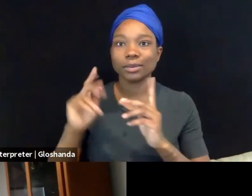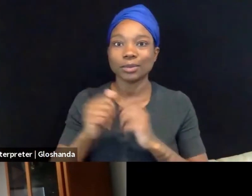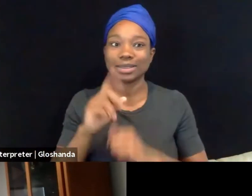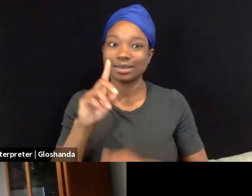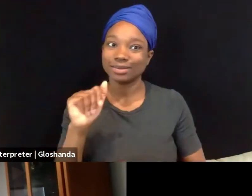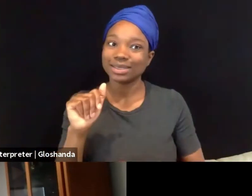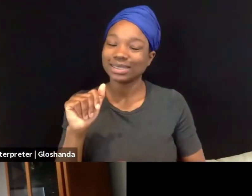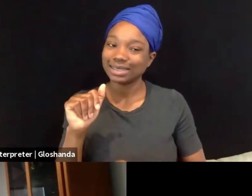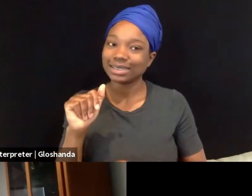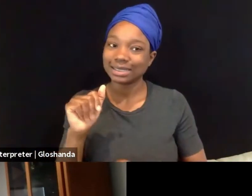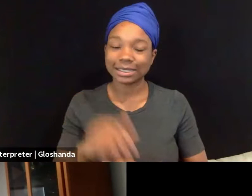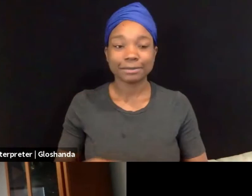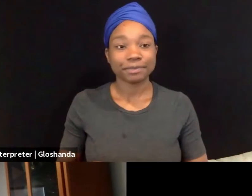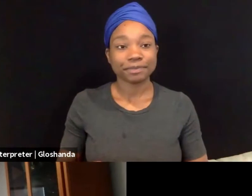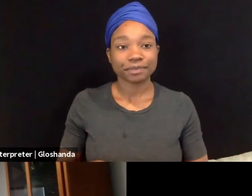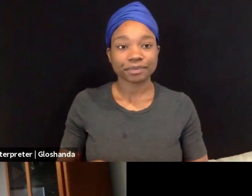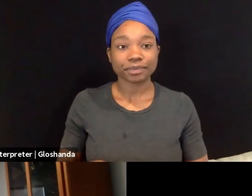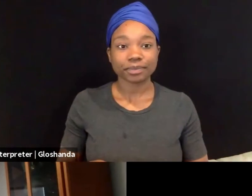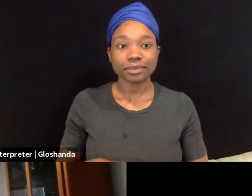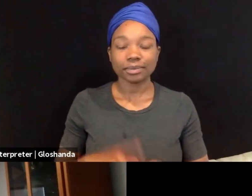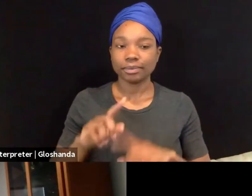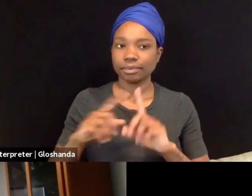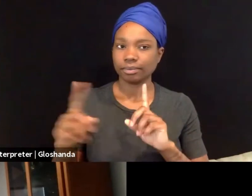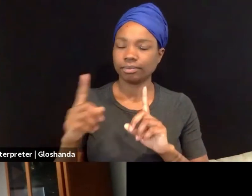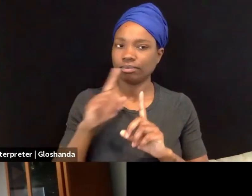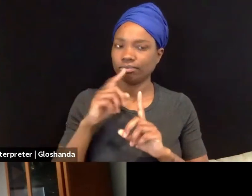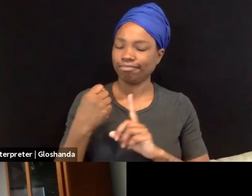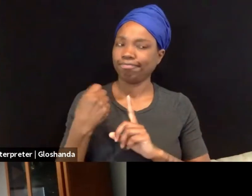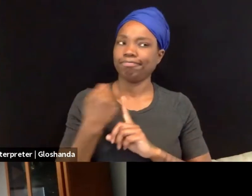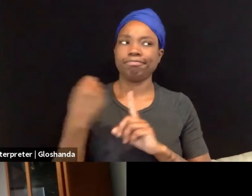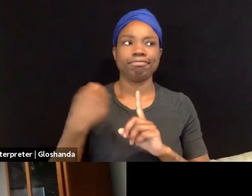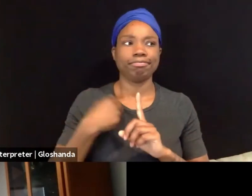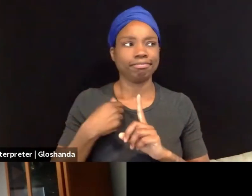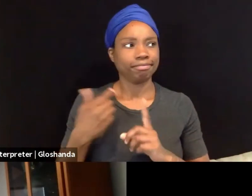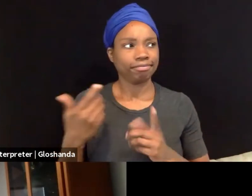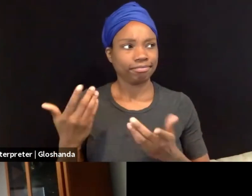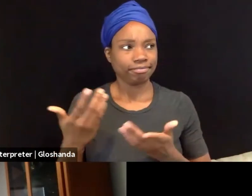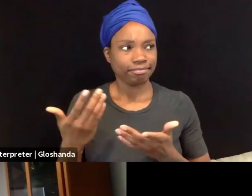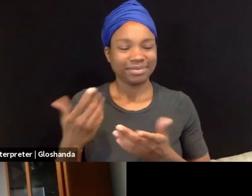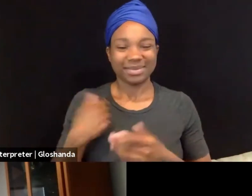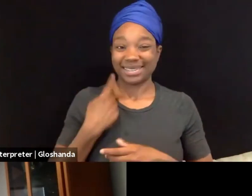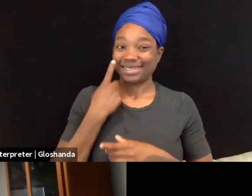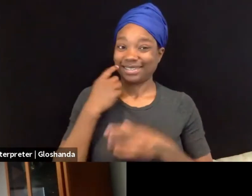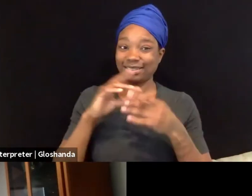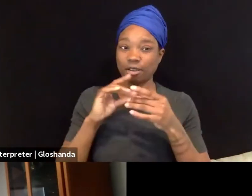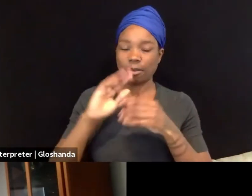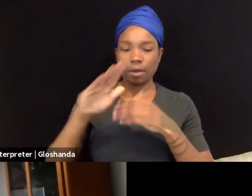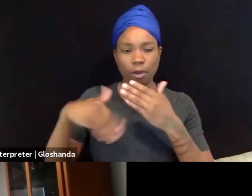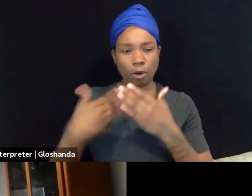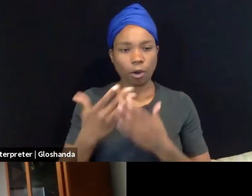me, though, as I've just said, all older people are very different, but